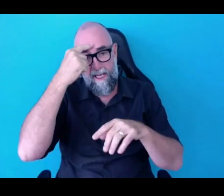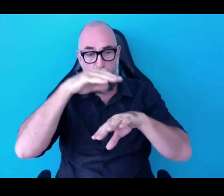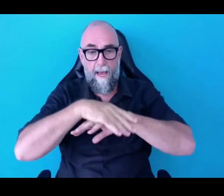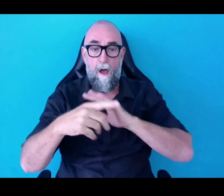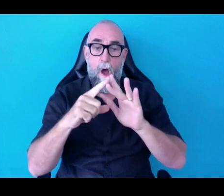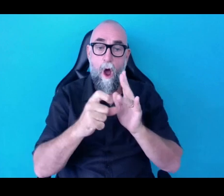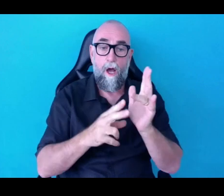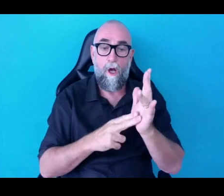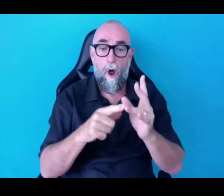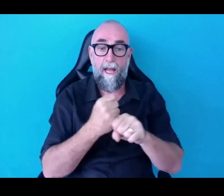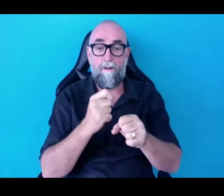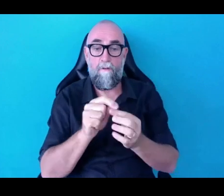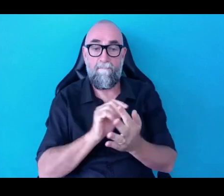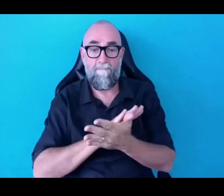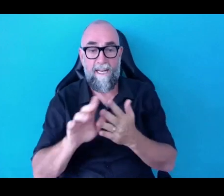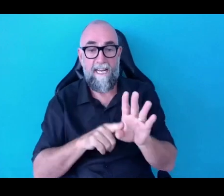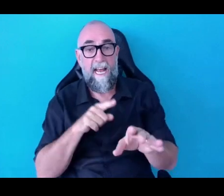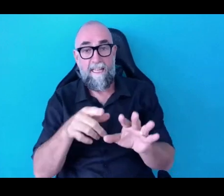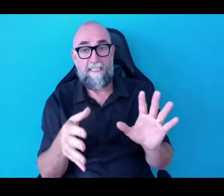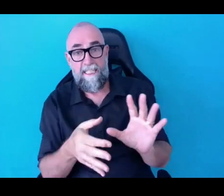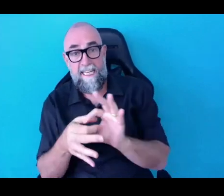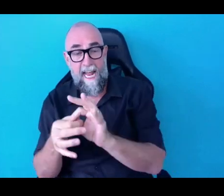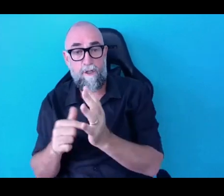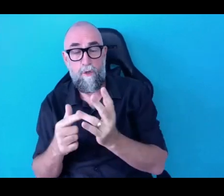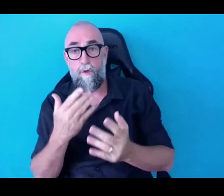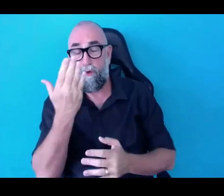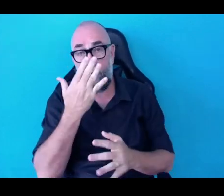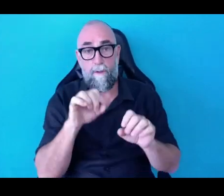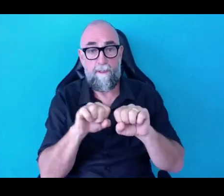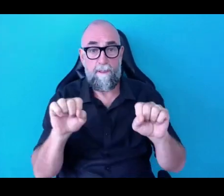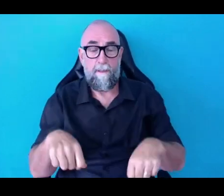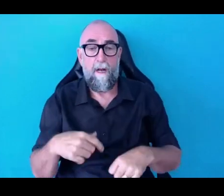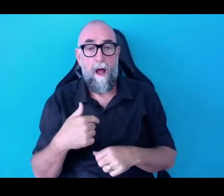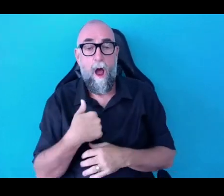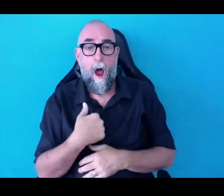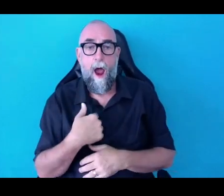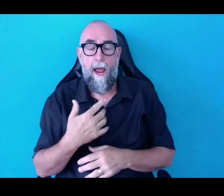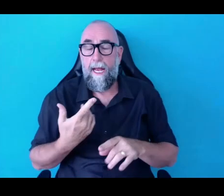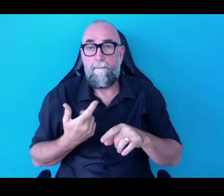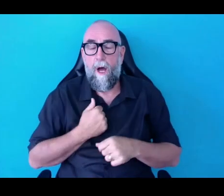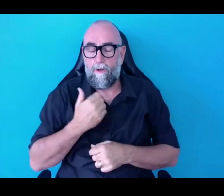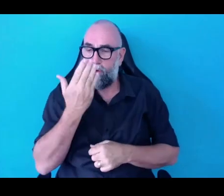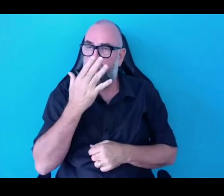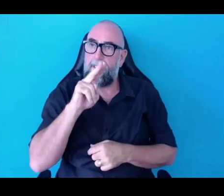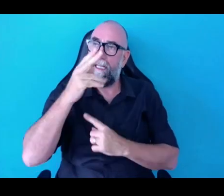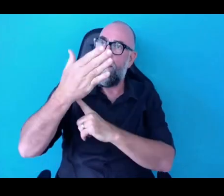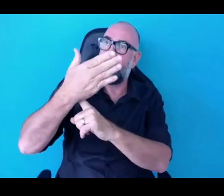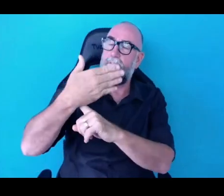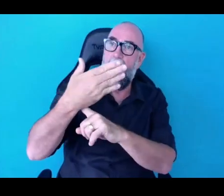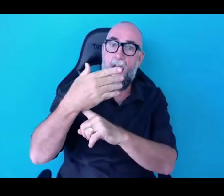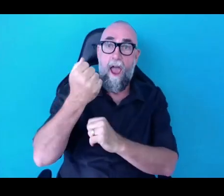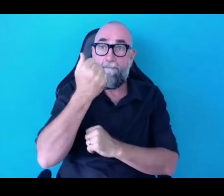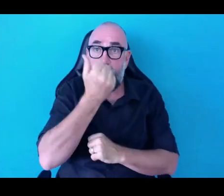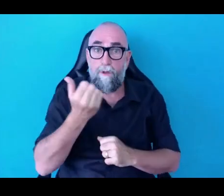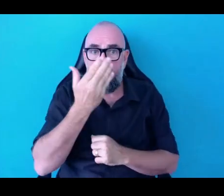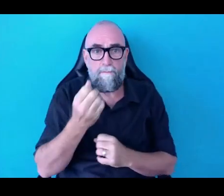but coming from an education system in a school that didn't even have an Aboriginal flag, it is incredible to see these changes, and there is a